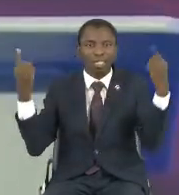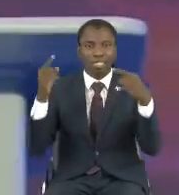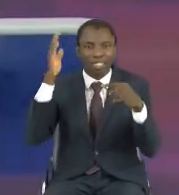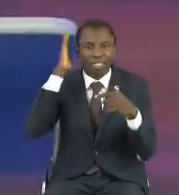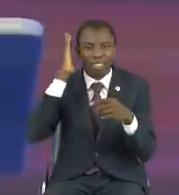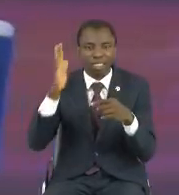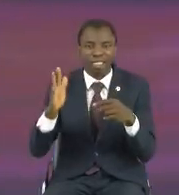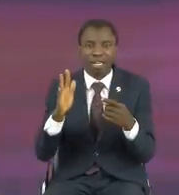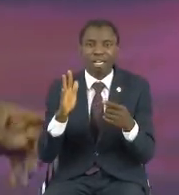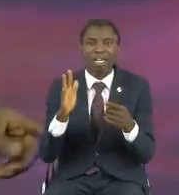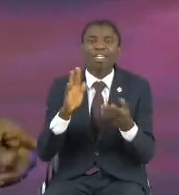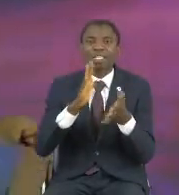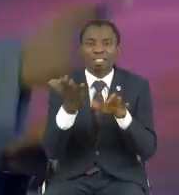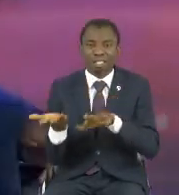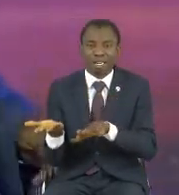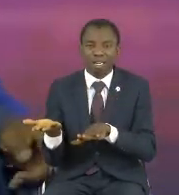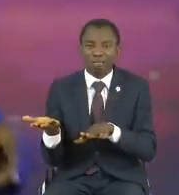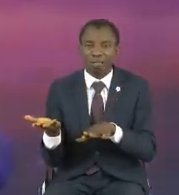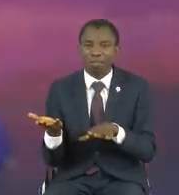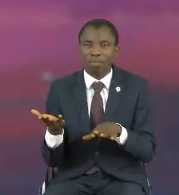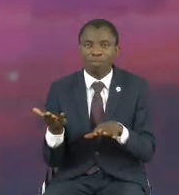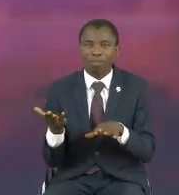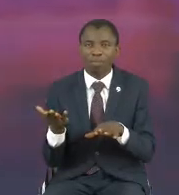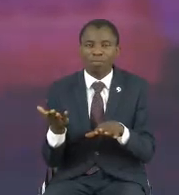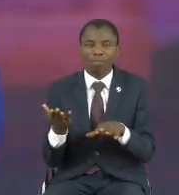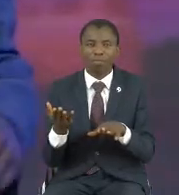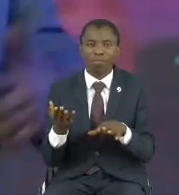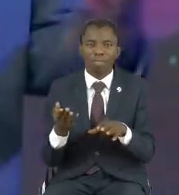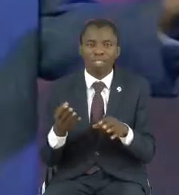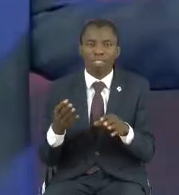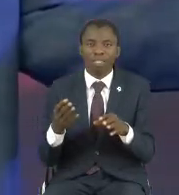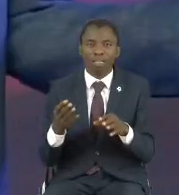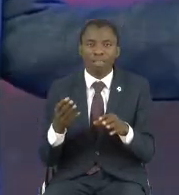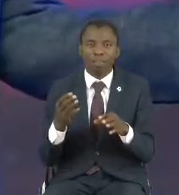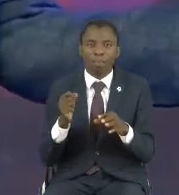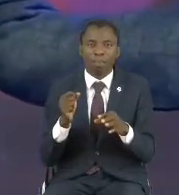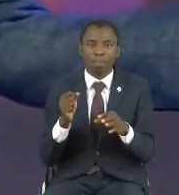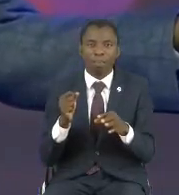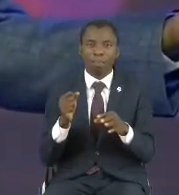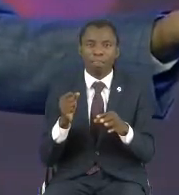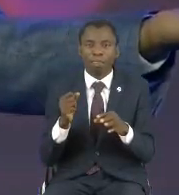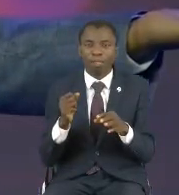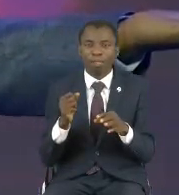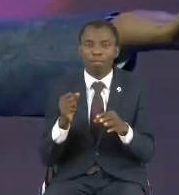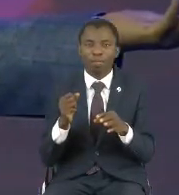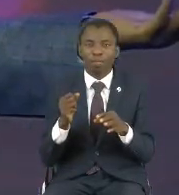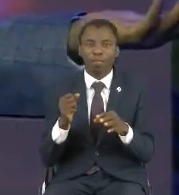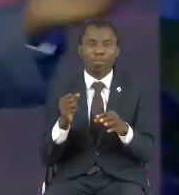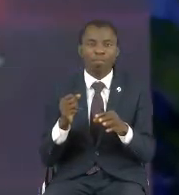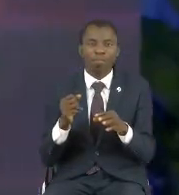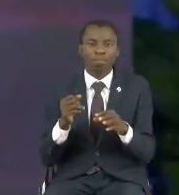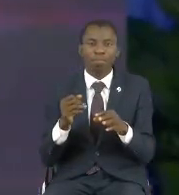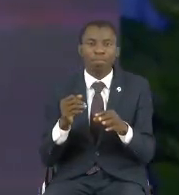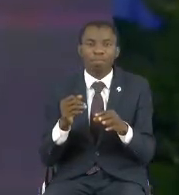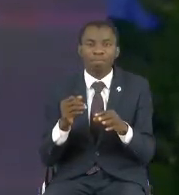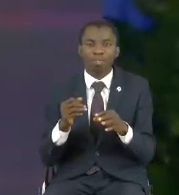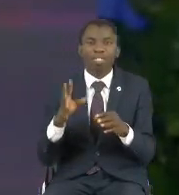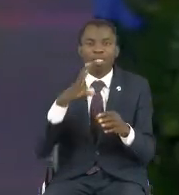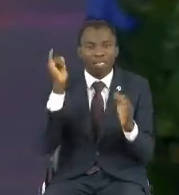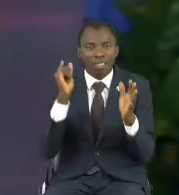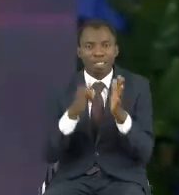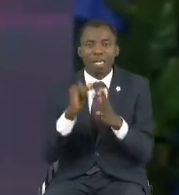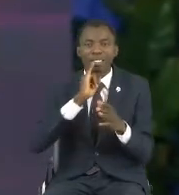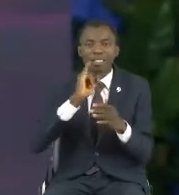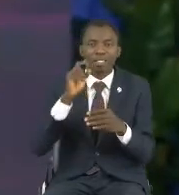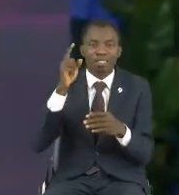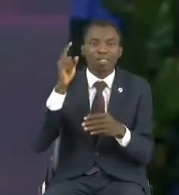die for myself, then you die, but you cannot rest all by yourself. That has to be done